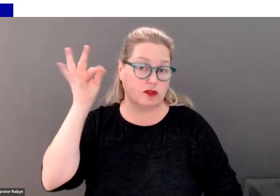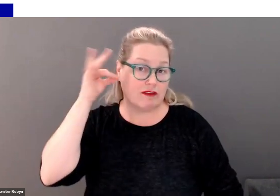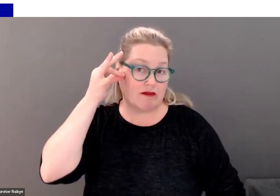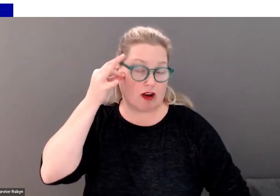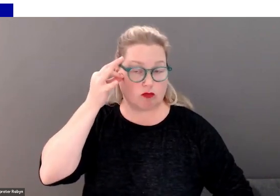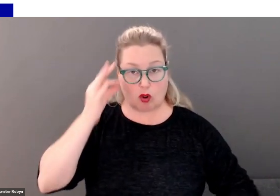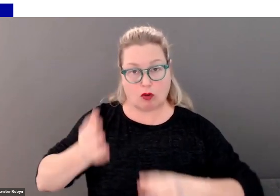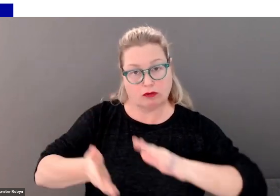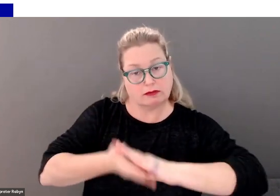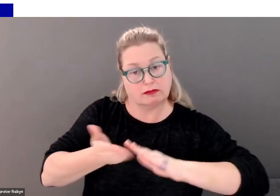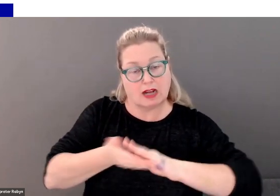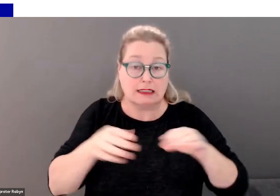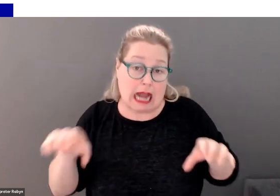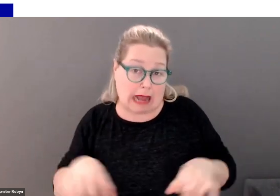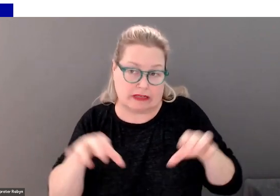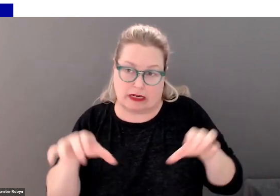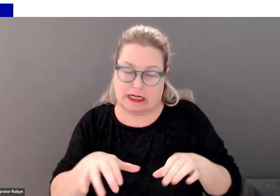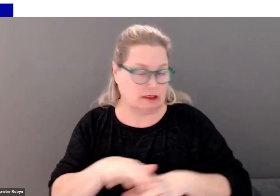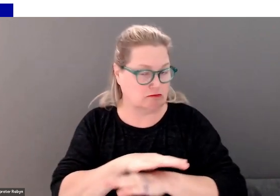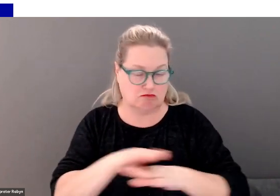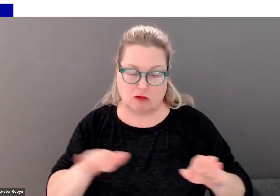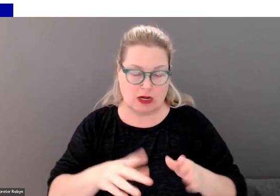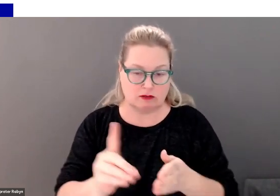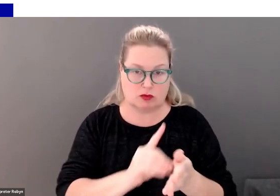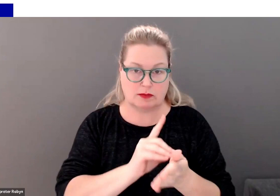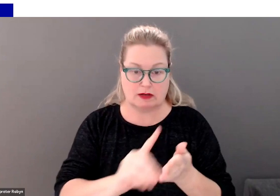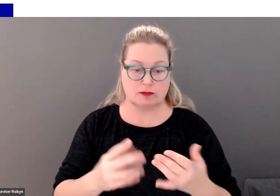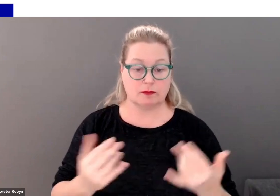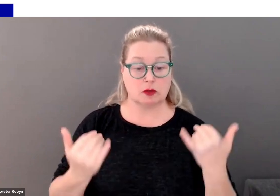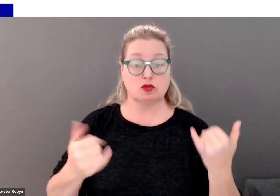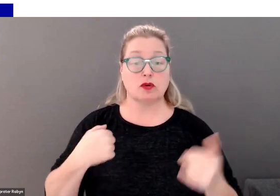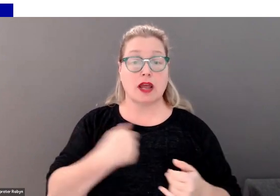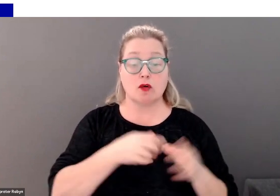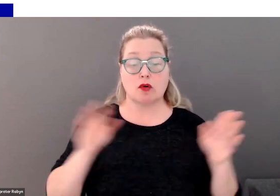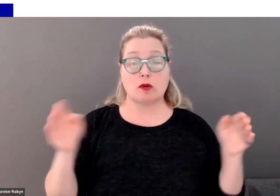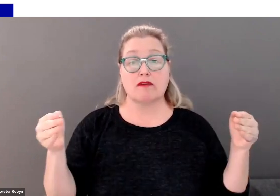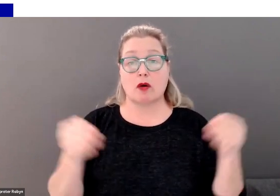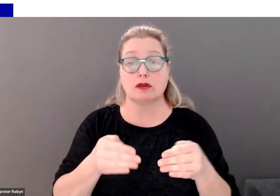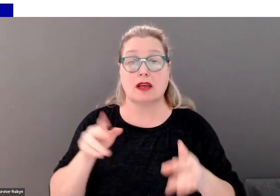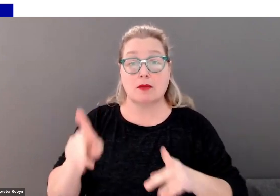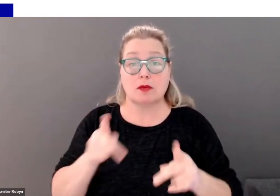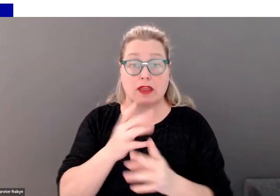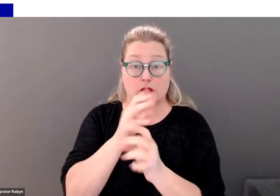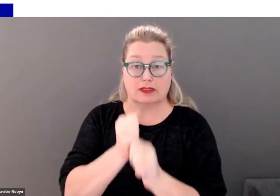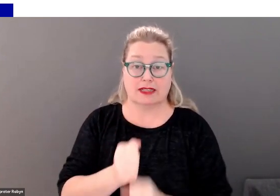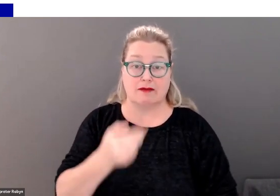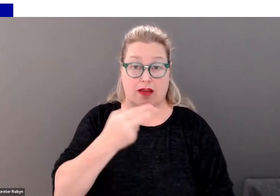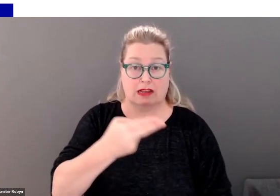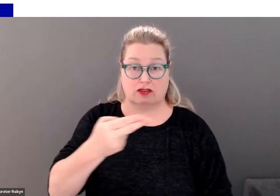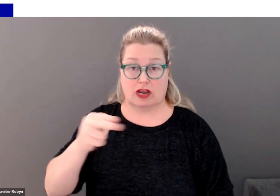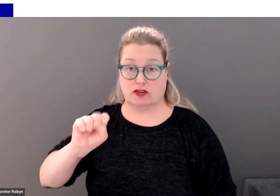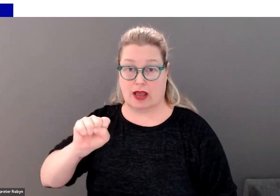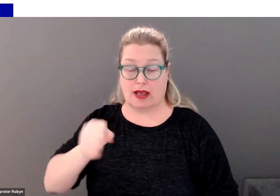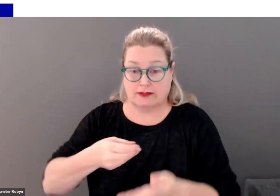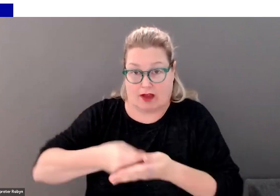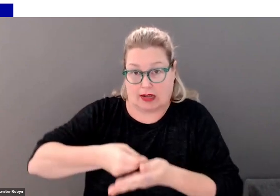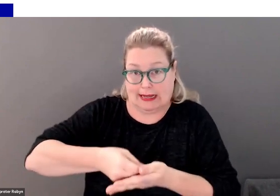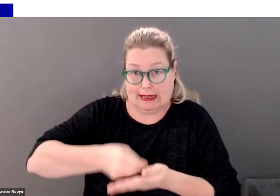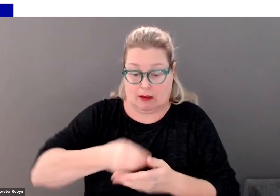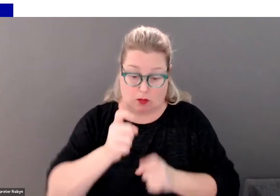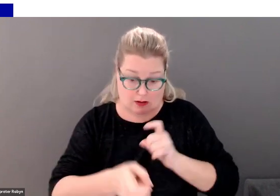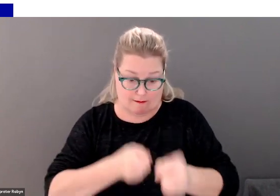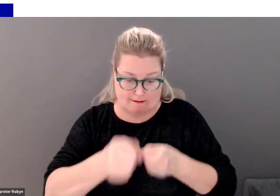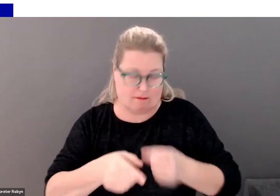activities, but today we are focusing on this rule, which covers recipients of HHS funding. And as Melanie and